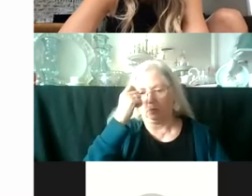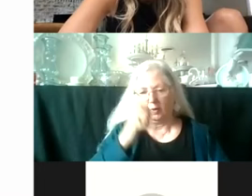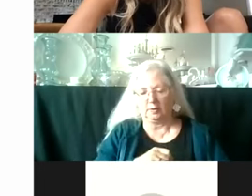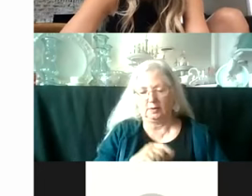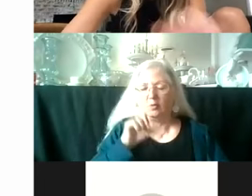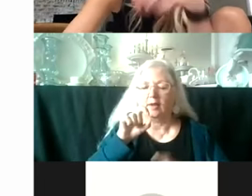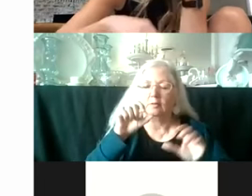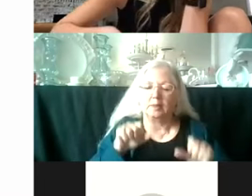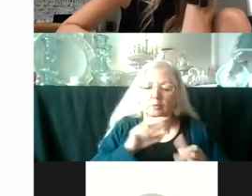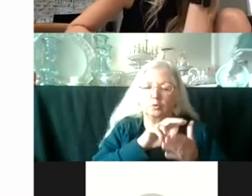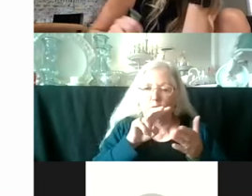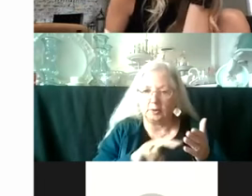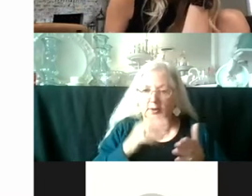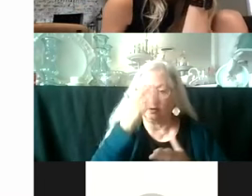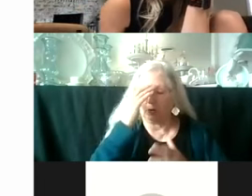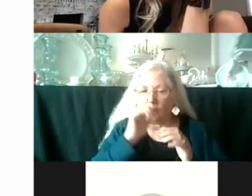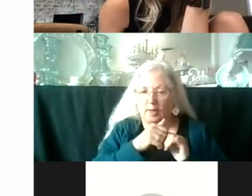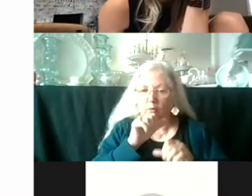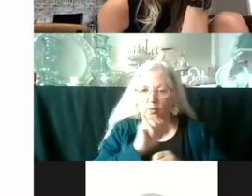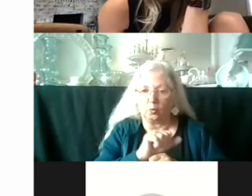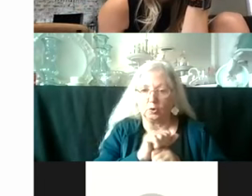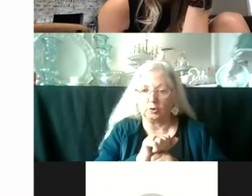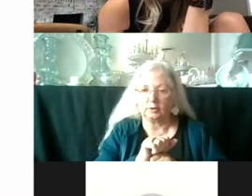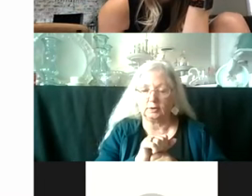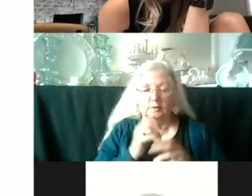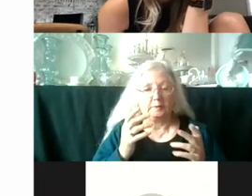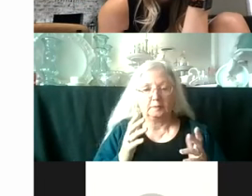to read it and know how it works?